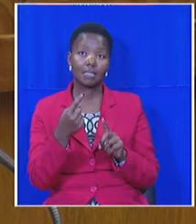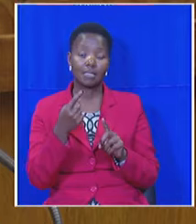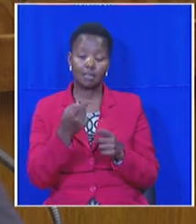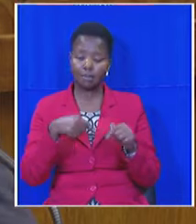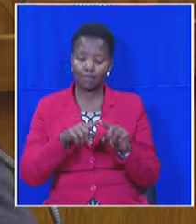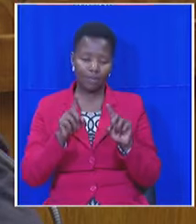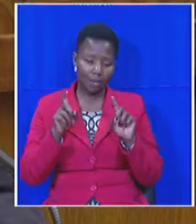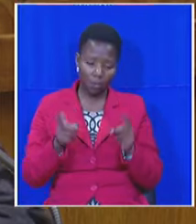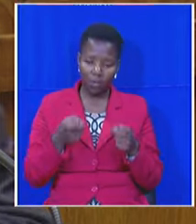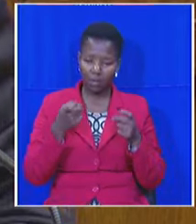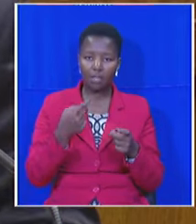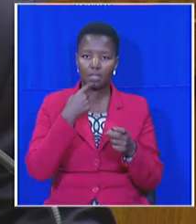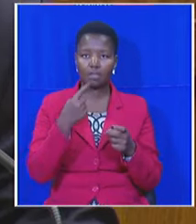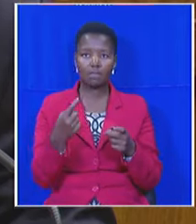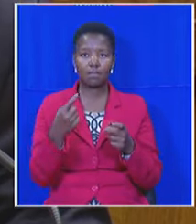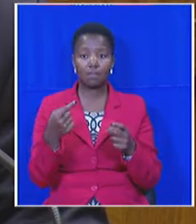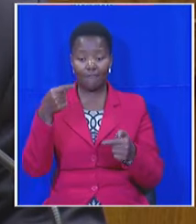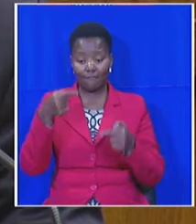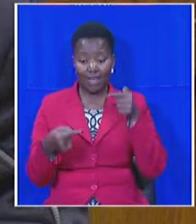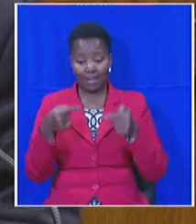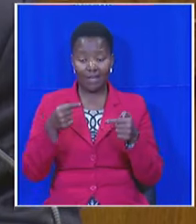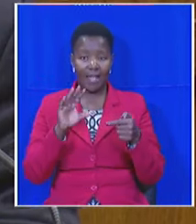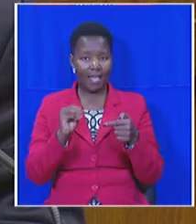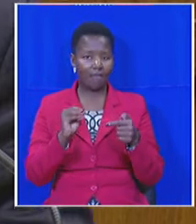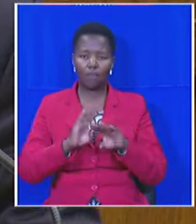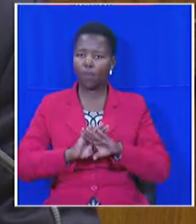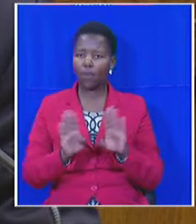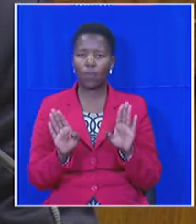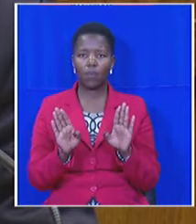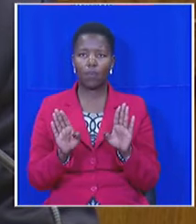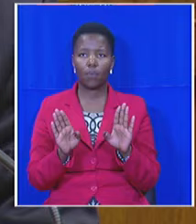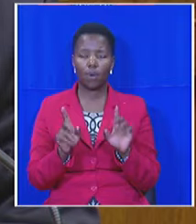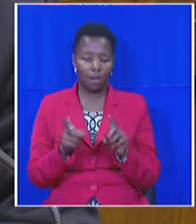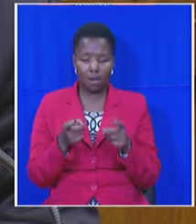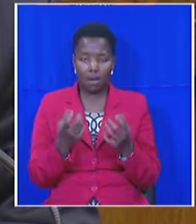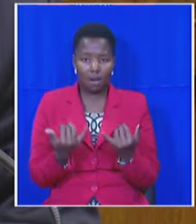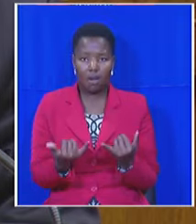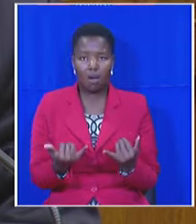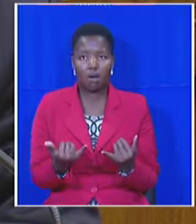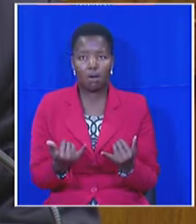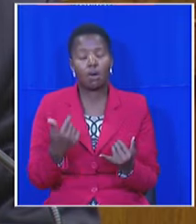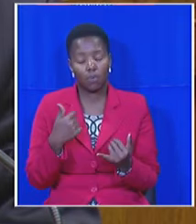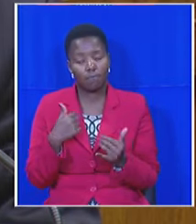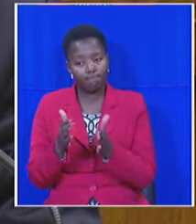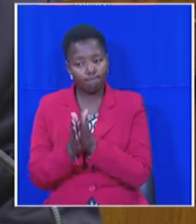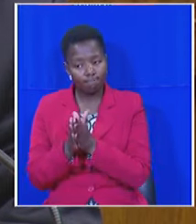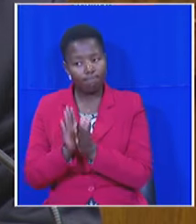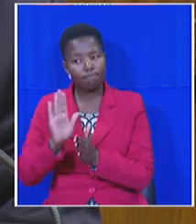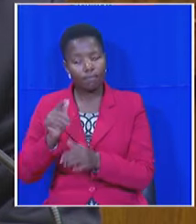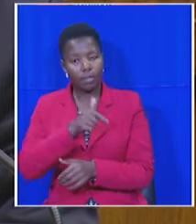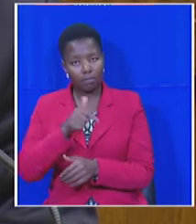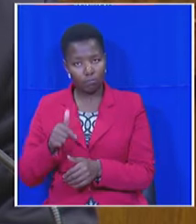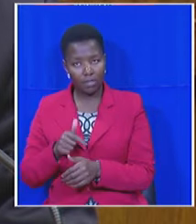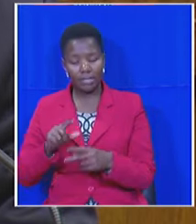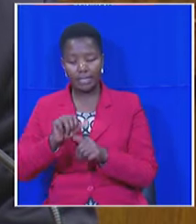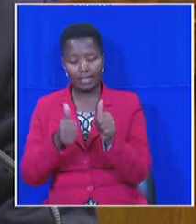cannot afford the divisions we currently have, not in the context we currently face. So we've appealed for the President, the